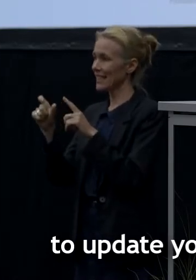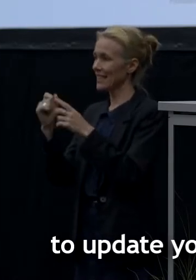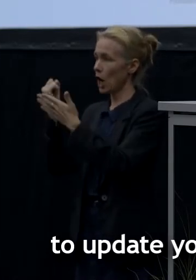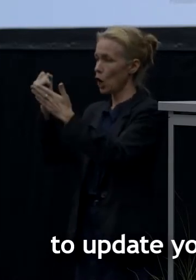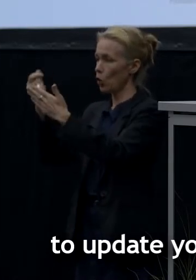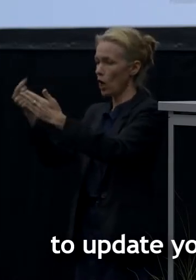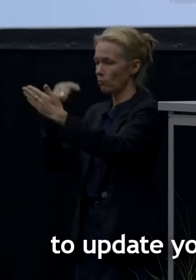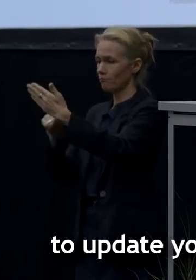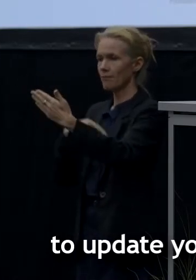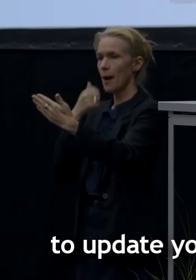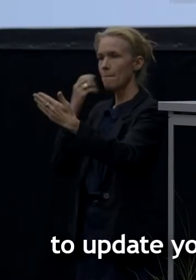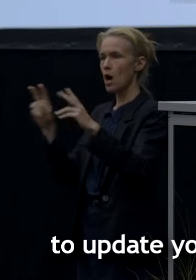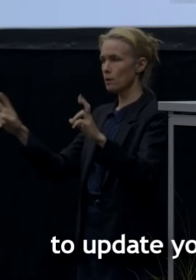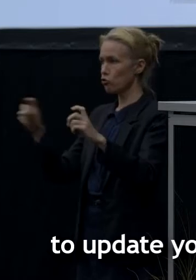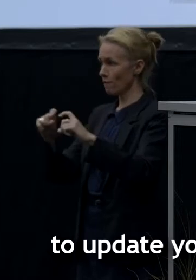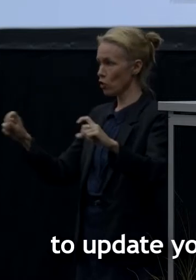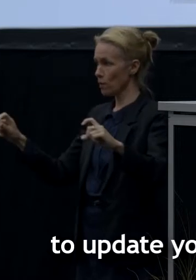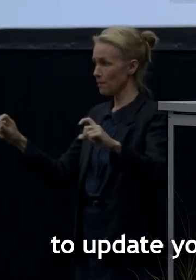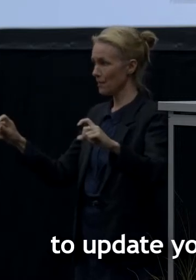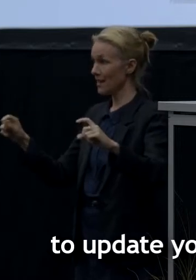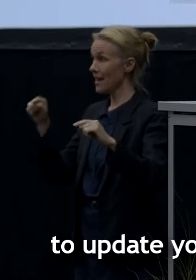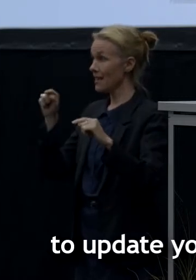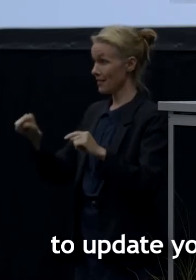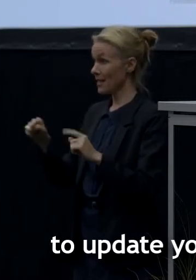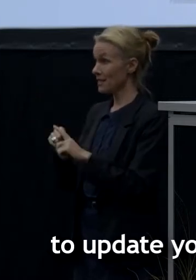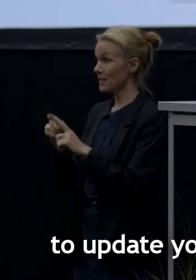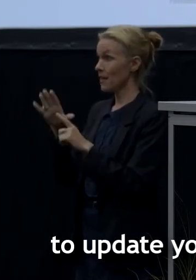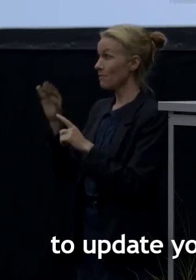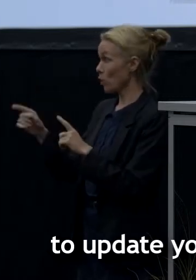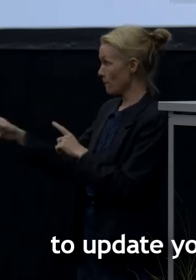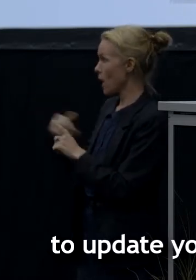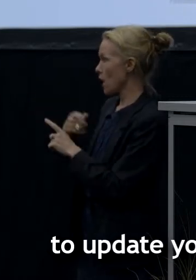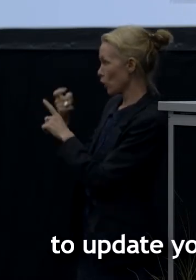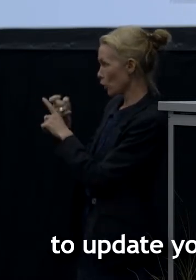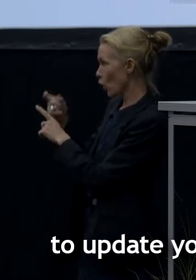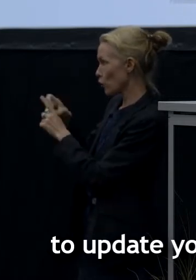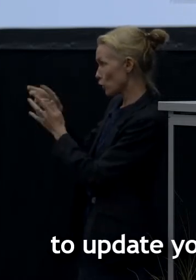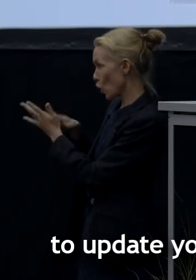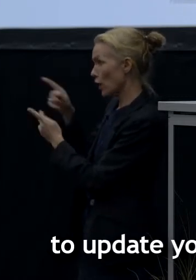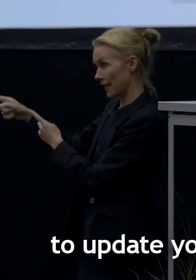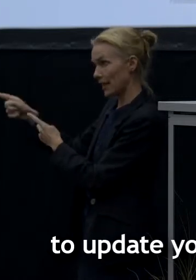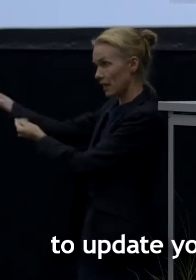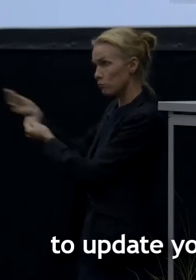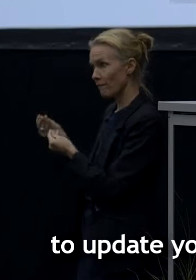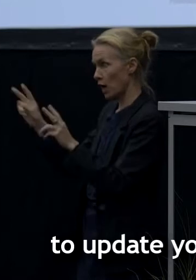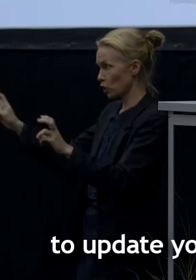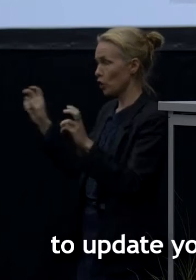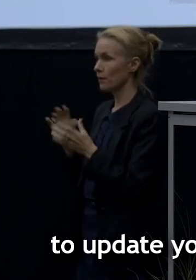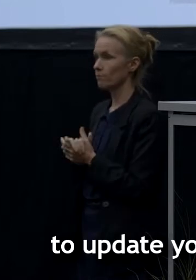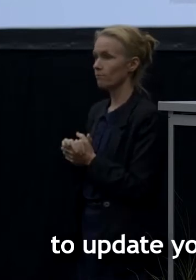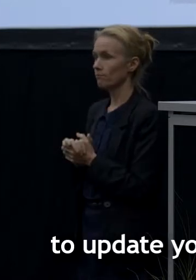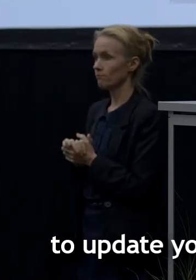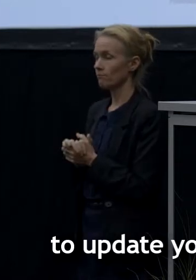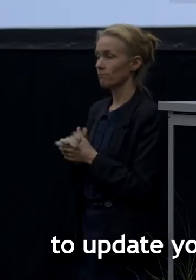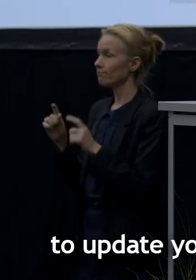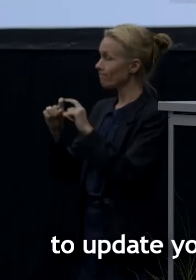Māori proverb, which I now know was provided by Council Kaumata Korodom. It says, "Me huri